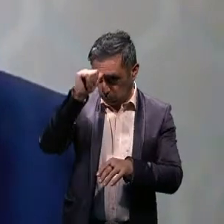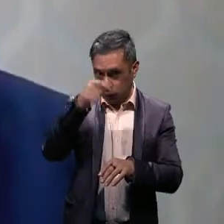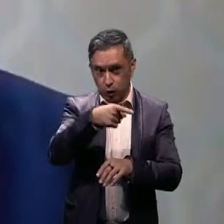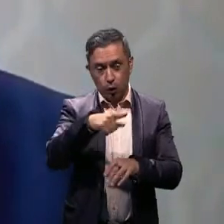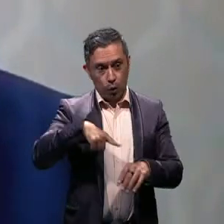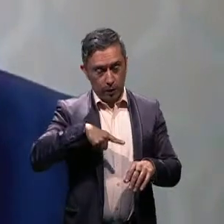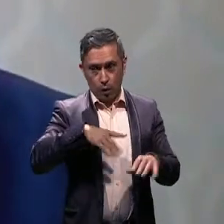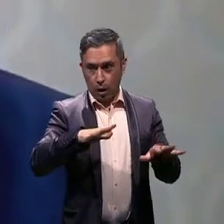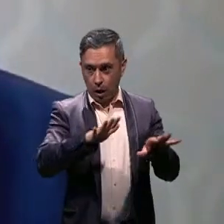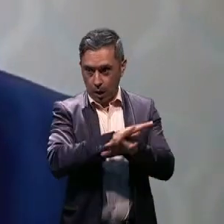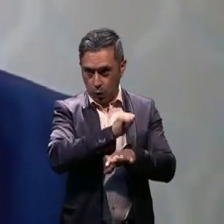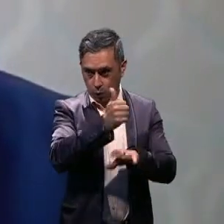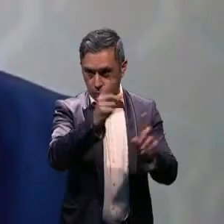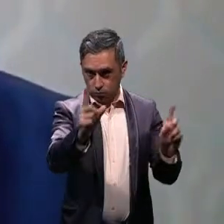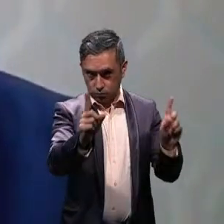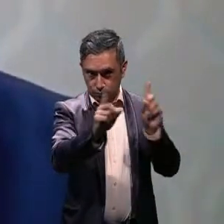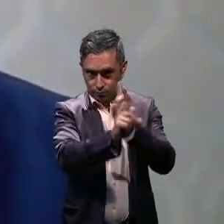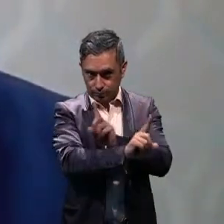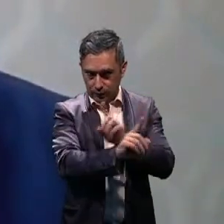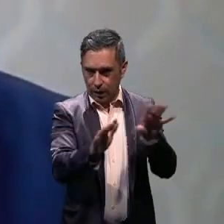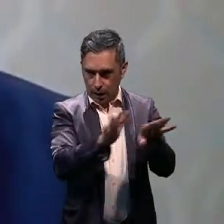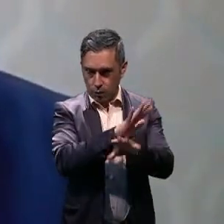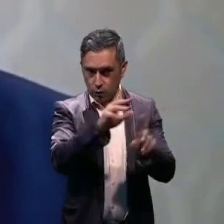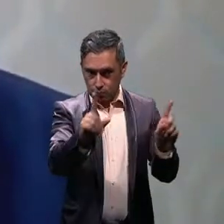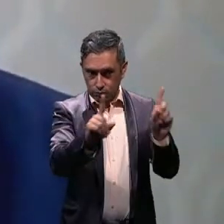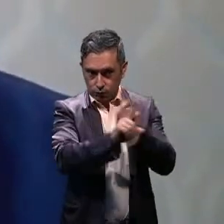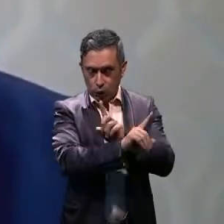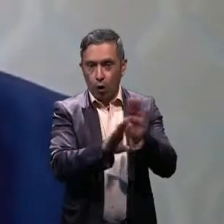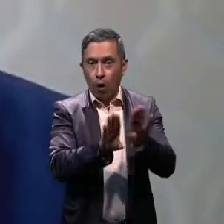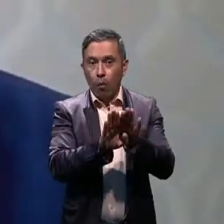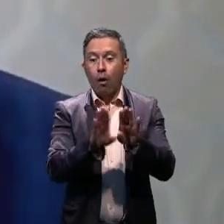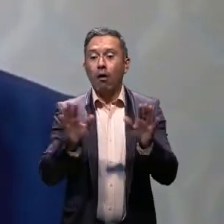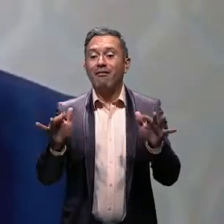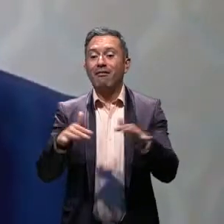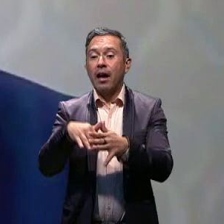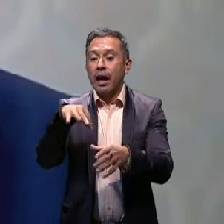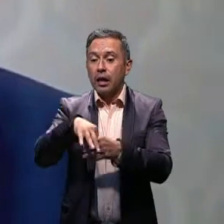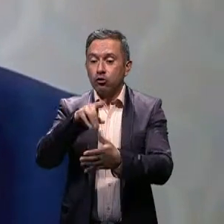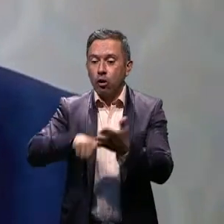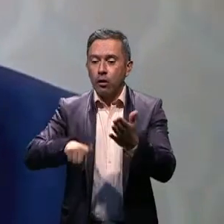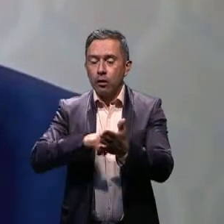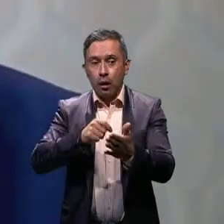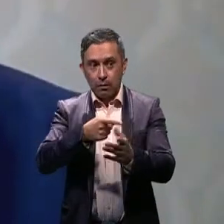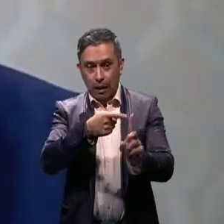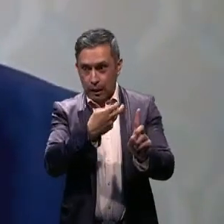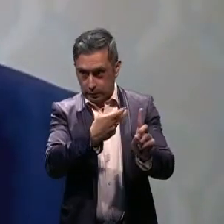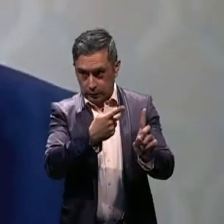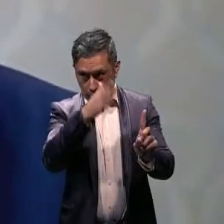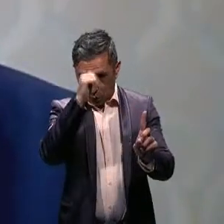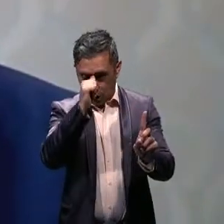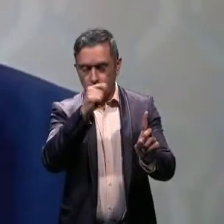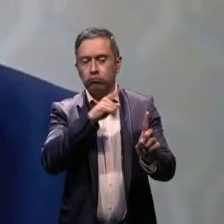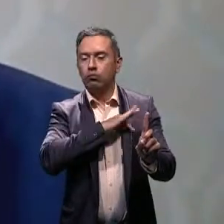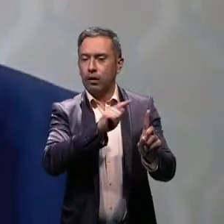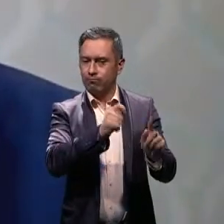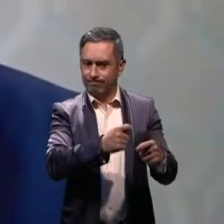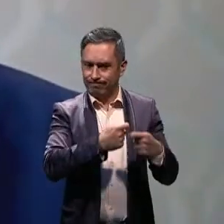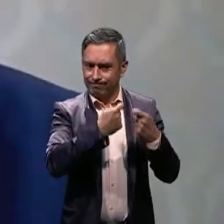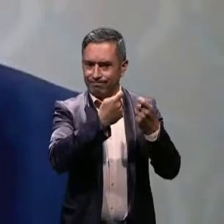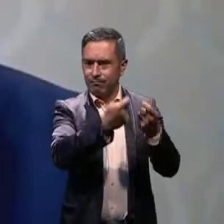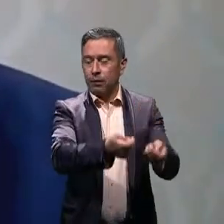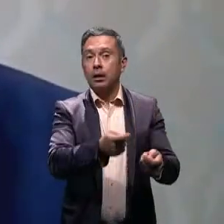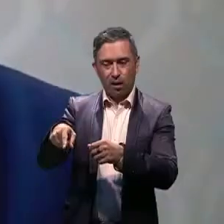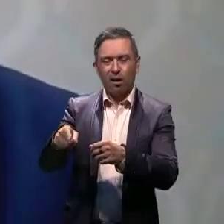an institutionalized and peaceful mechanism such as elections. The issue is that